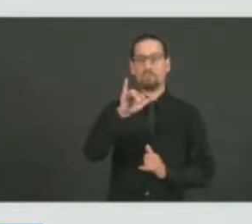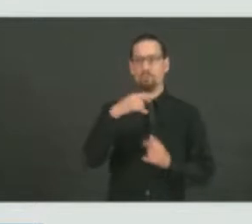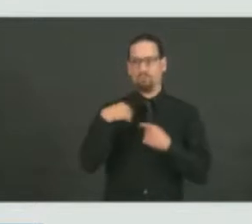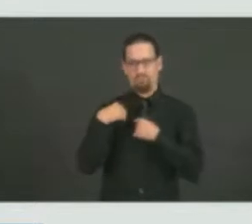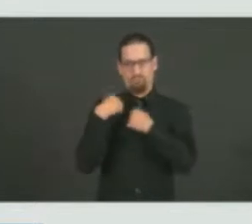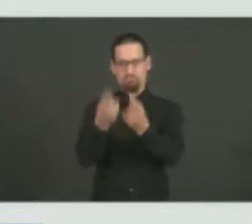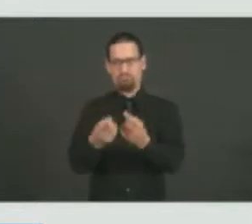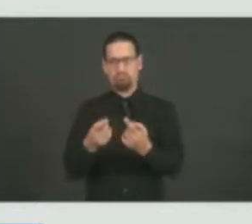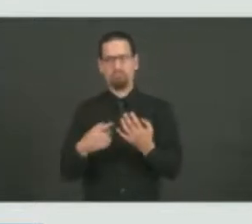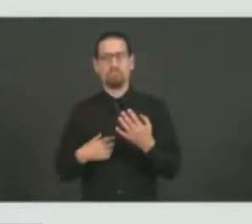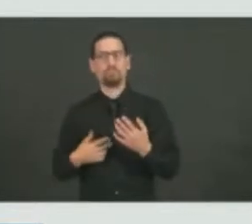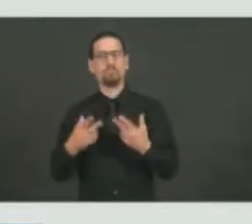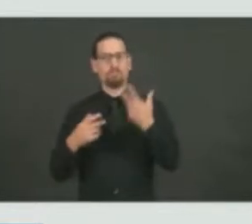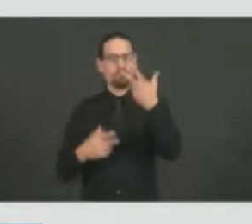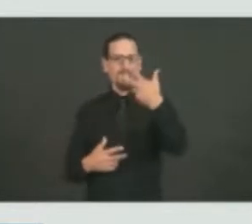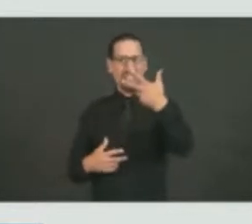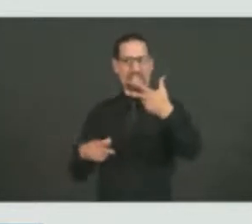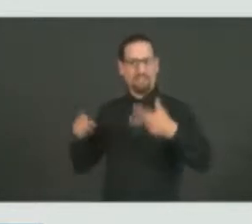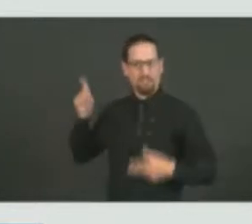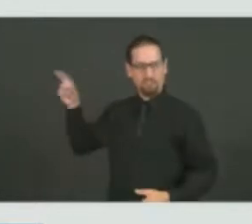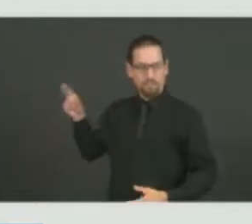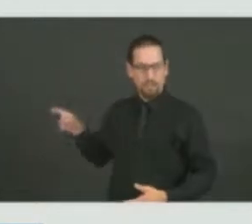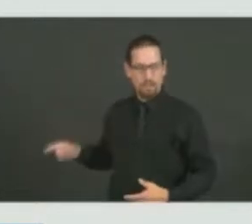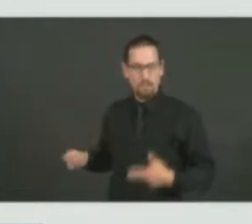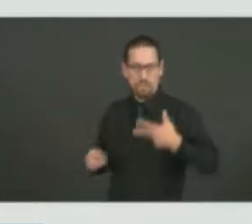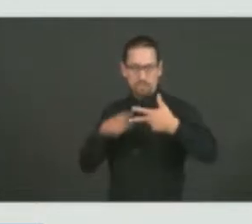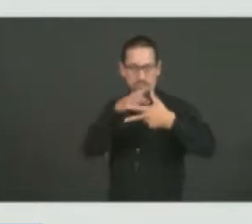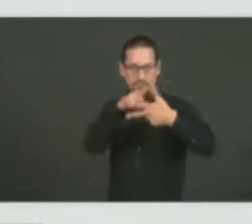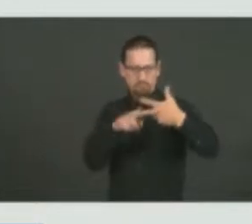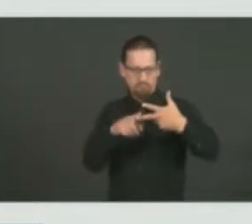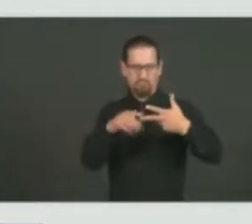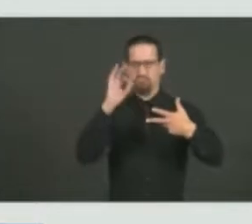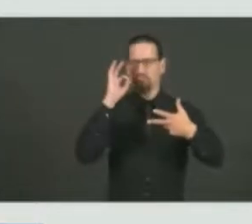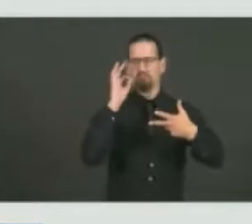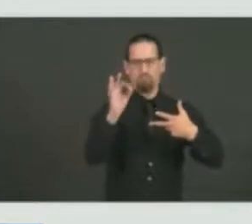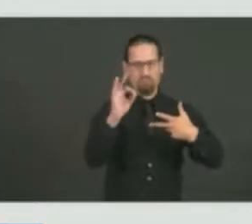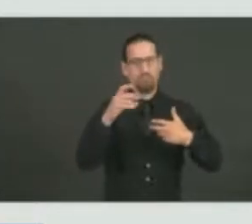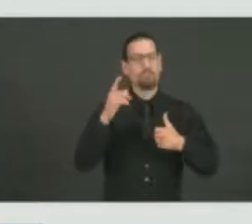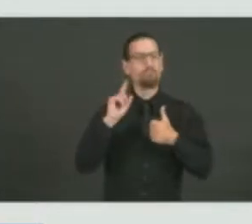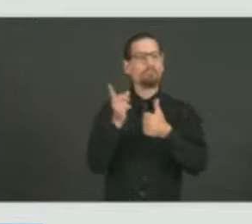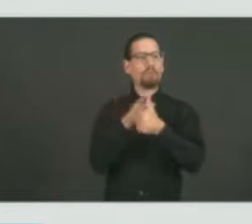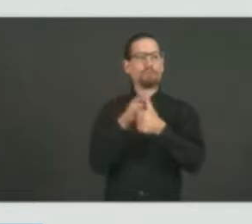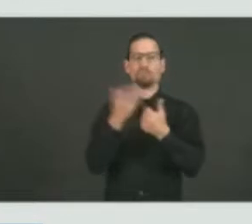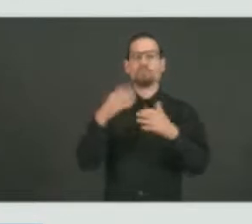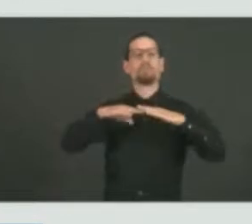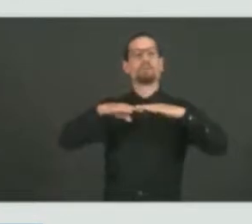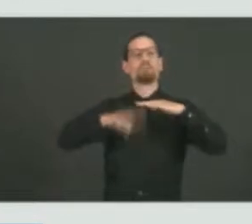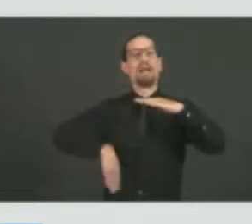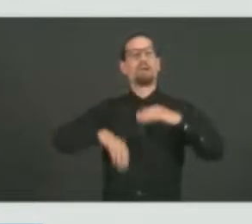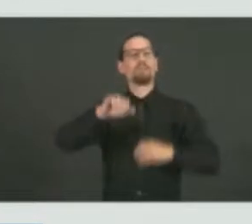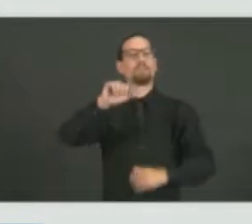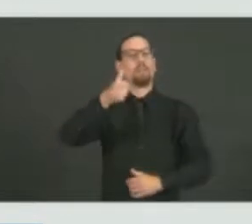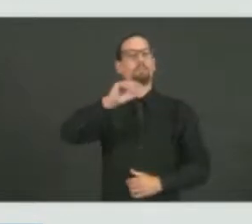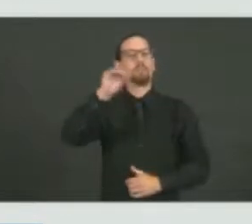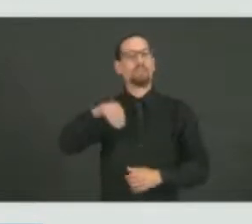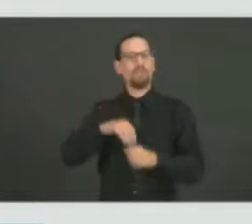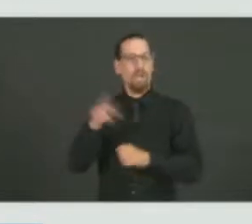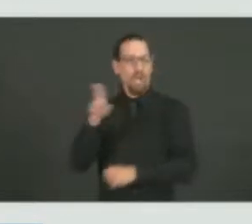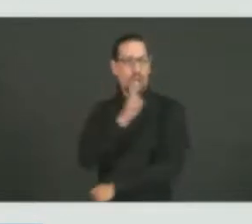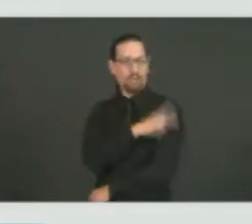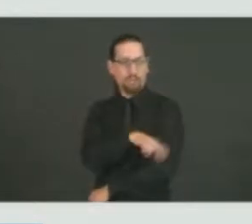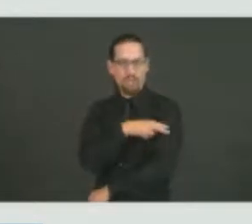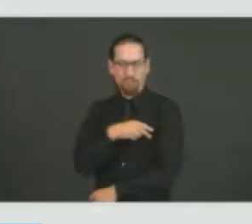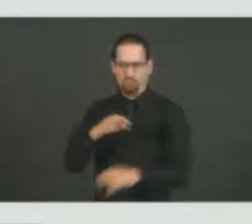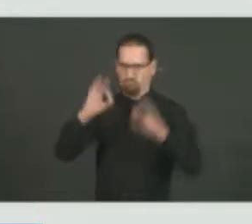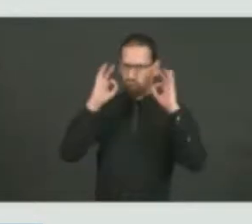metrics. Less than 10% of our hospital capacity is full, which is far below our benchmark for